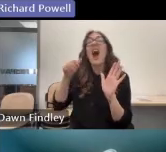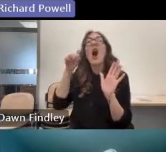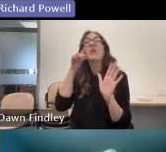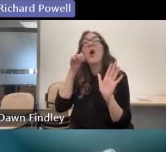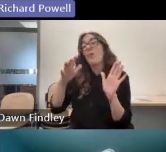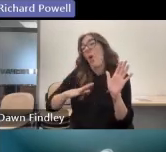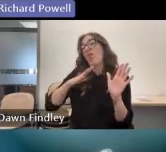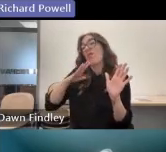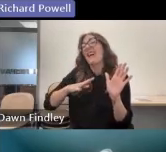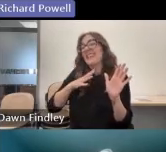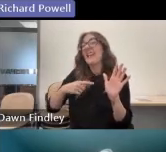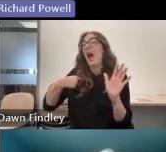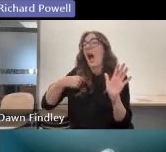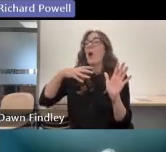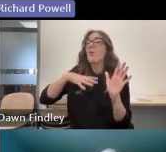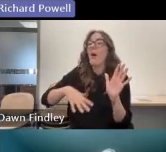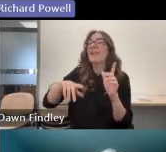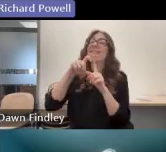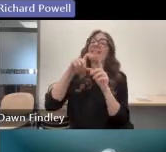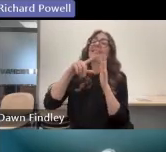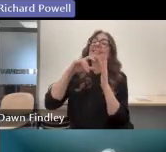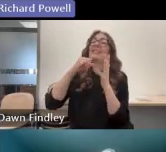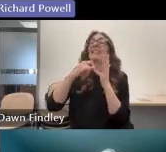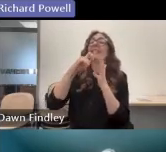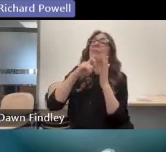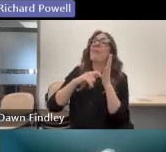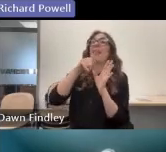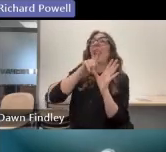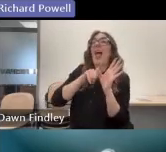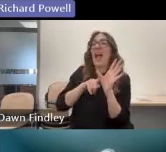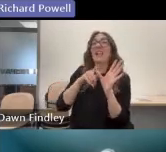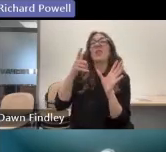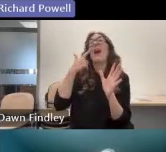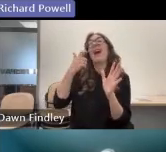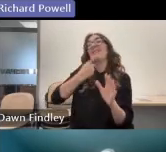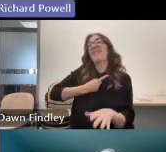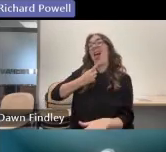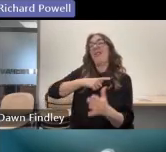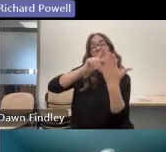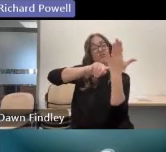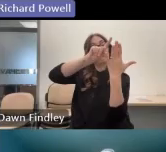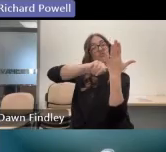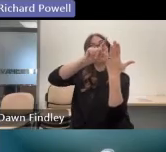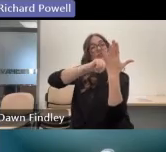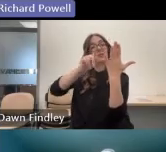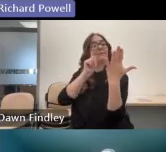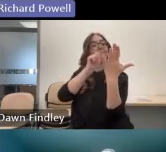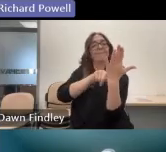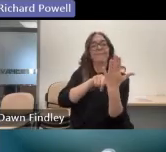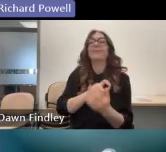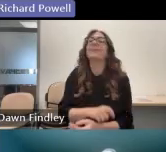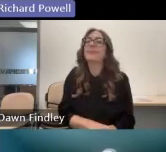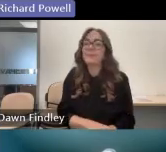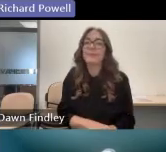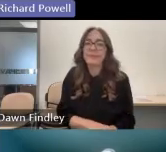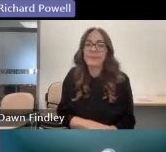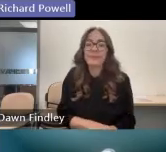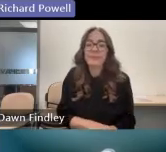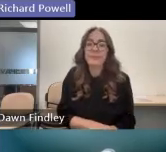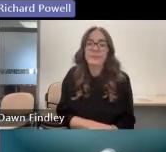menus. Okay, so I'm going to display first.